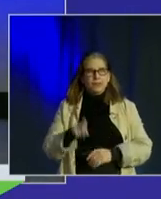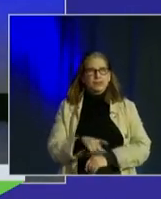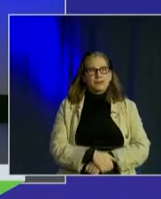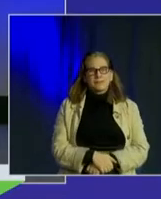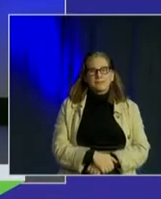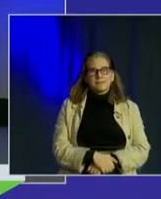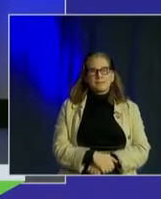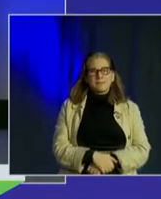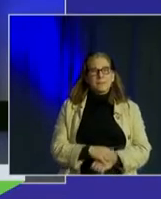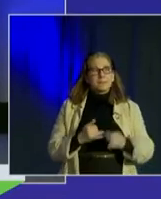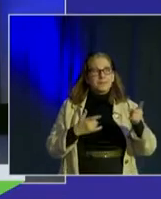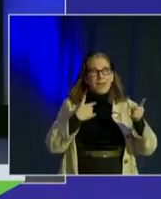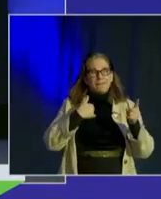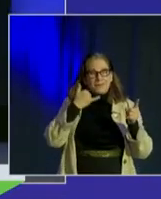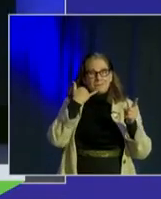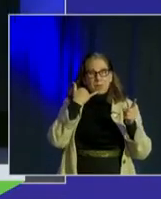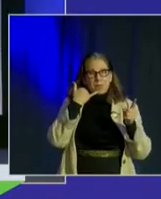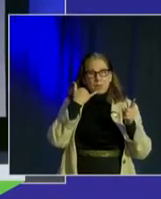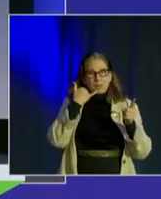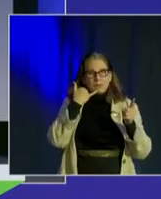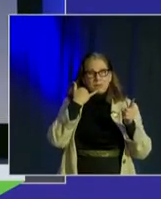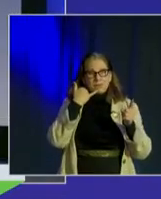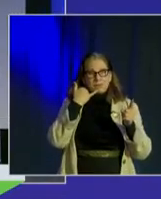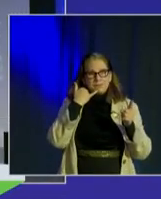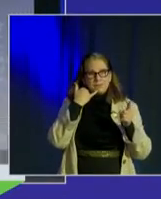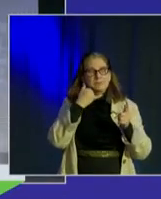remind everyone you can dial in